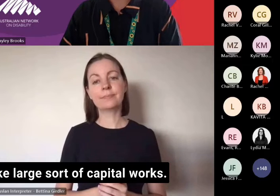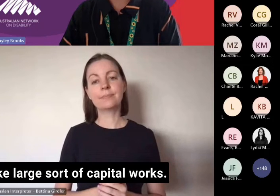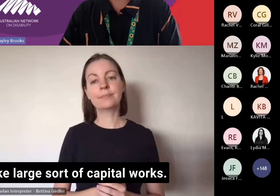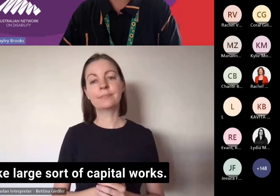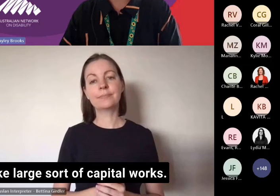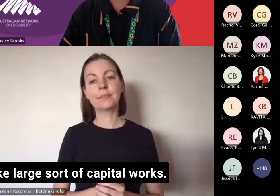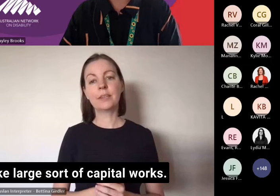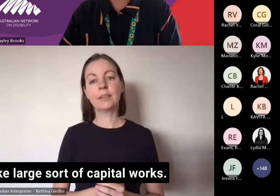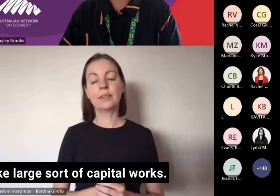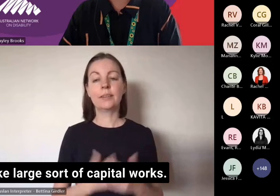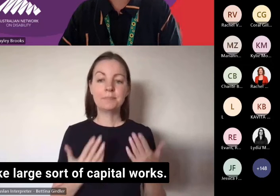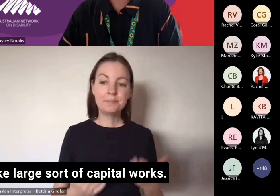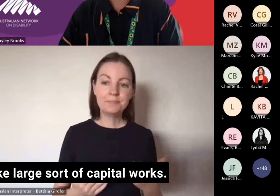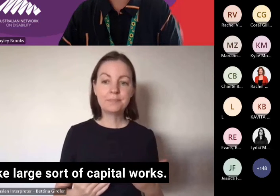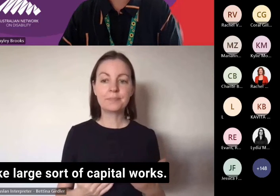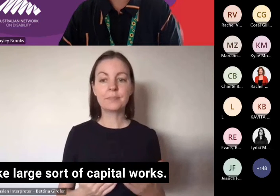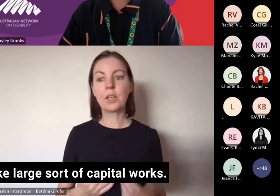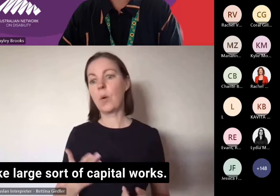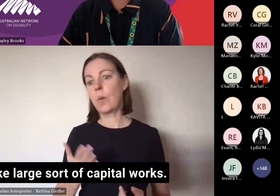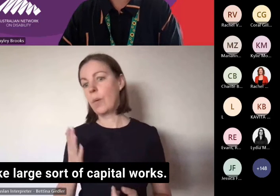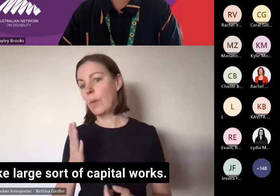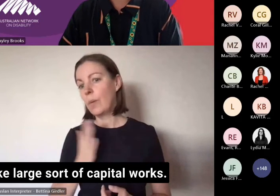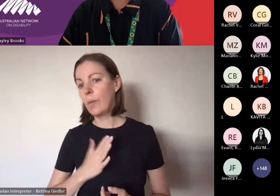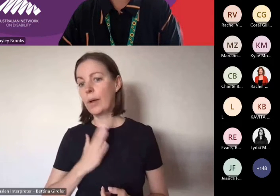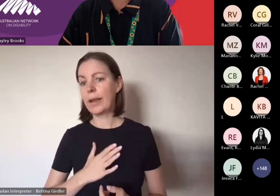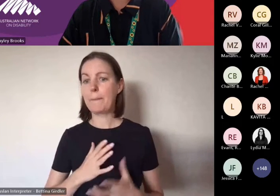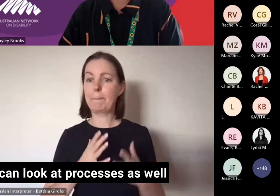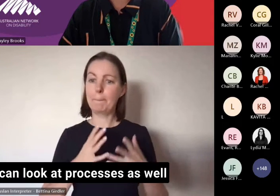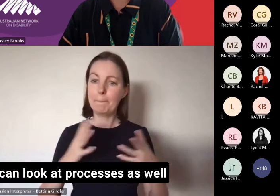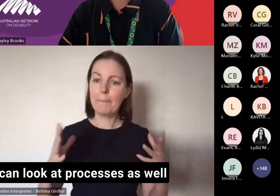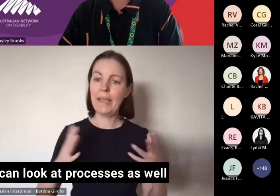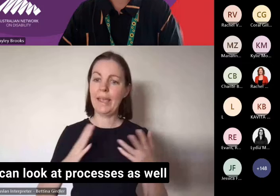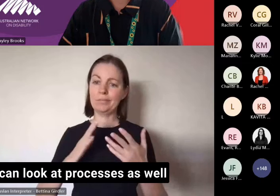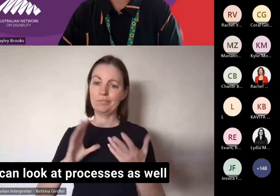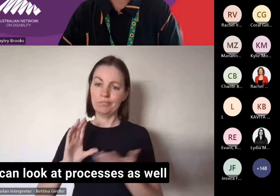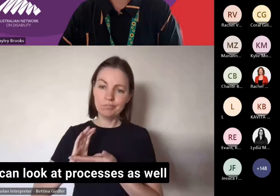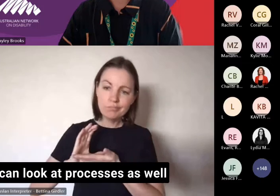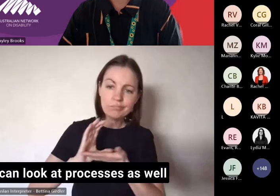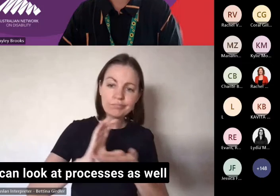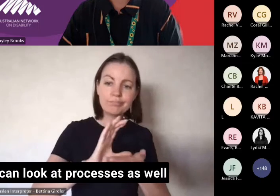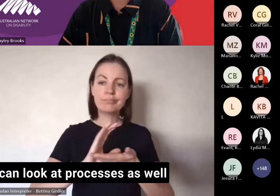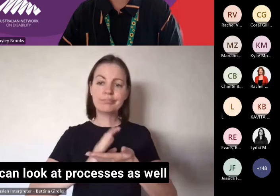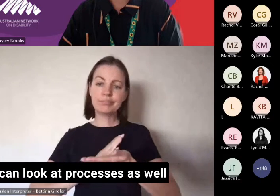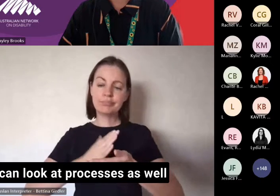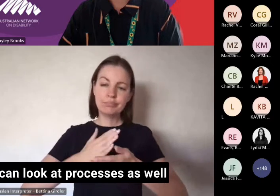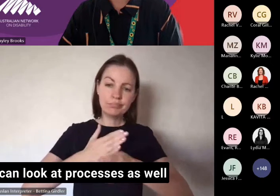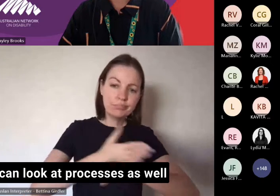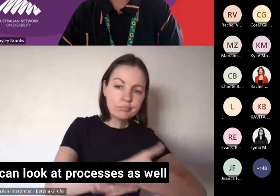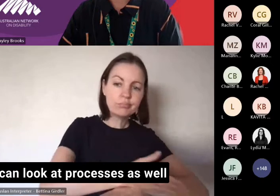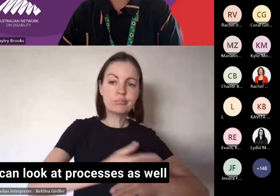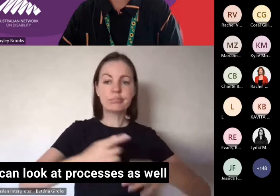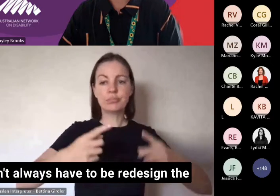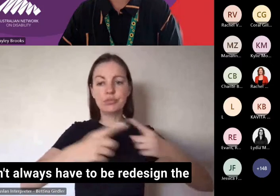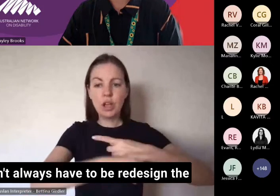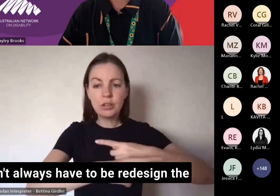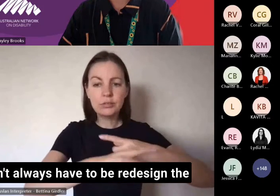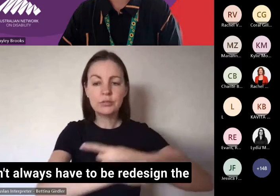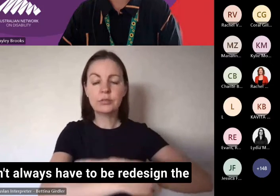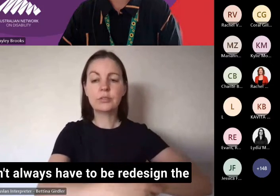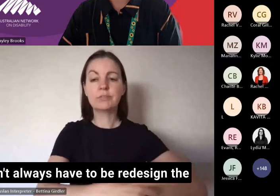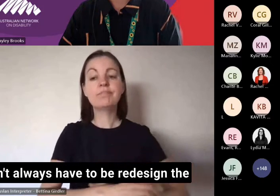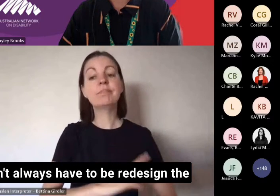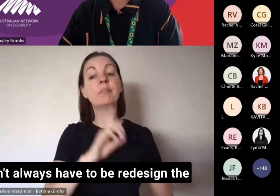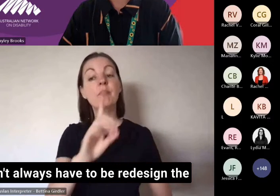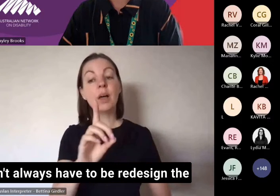we're going to have to make large sort of capital works. And the truth is, you can look at processes as well for